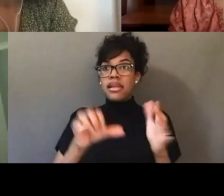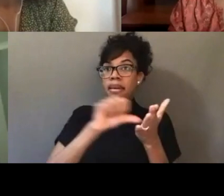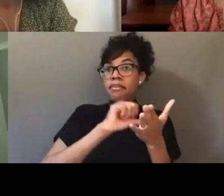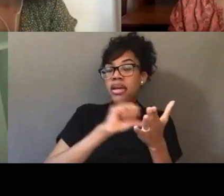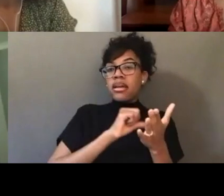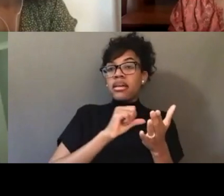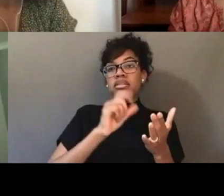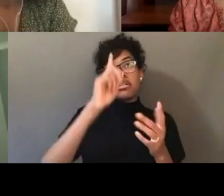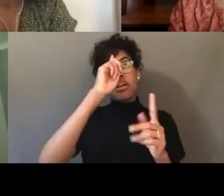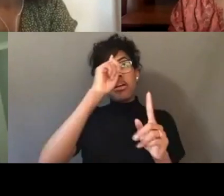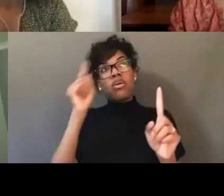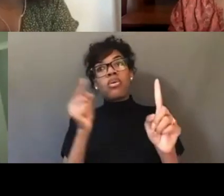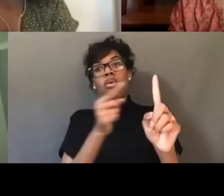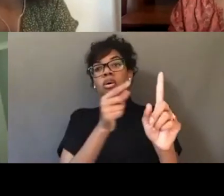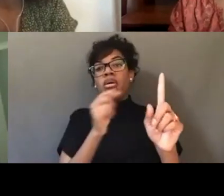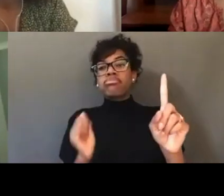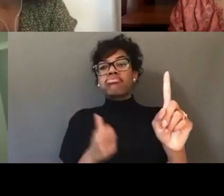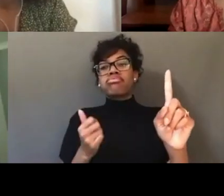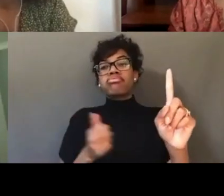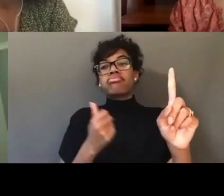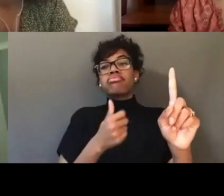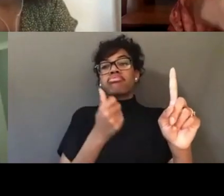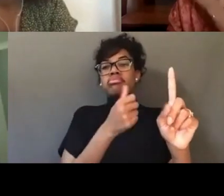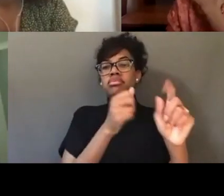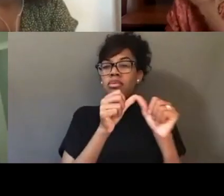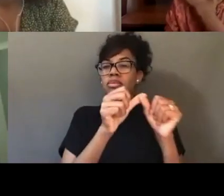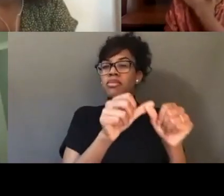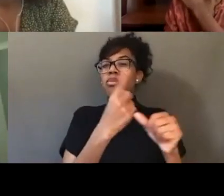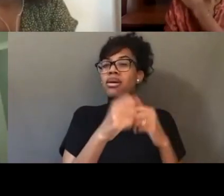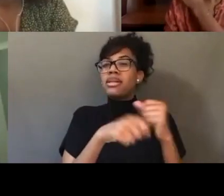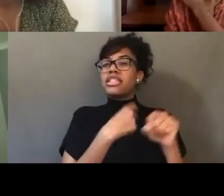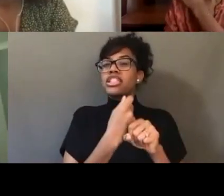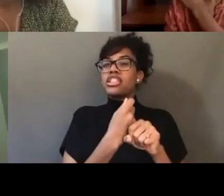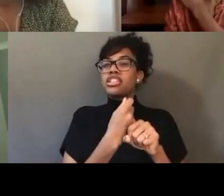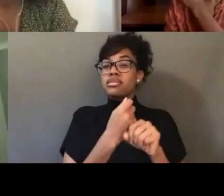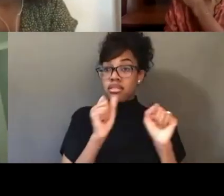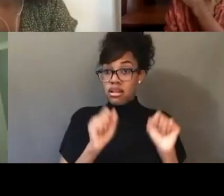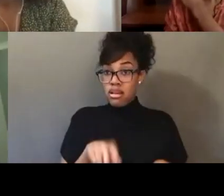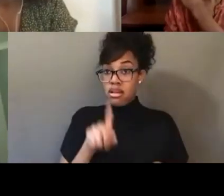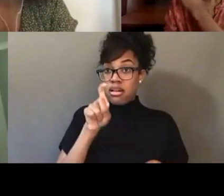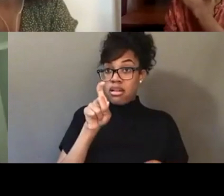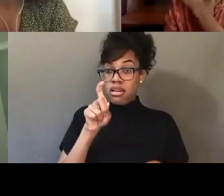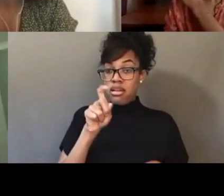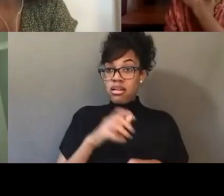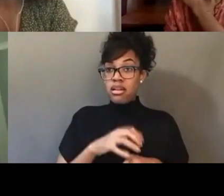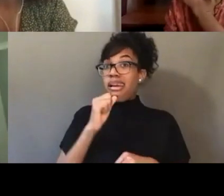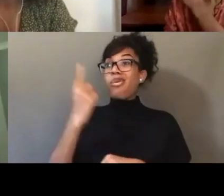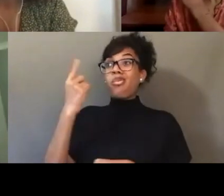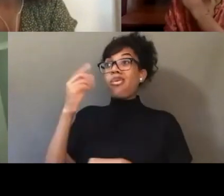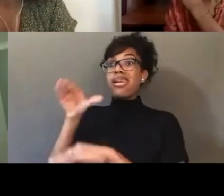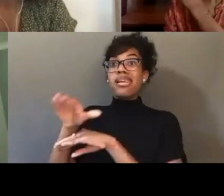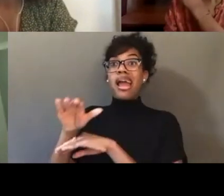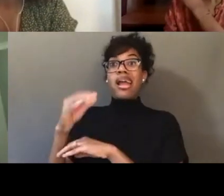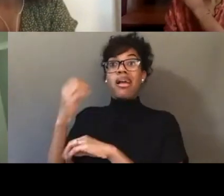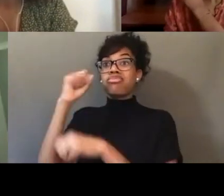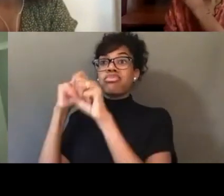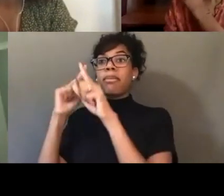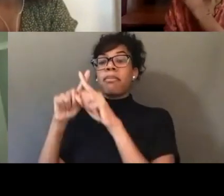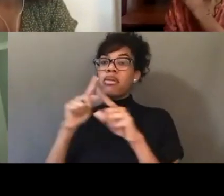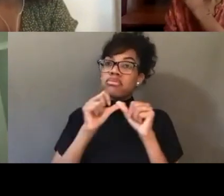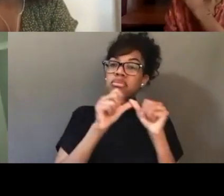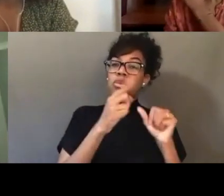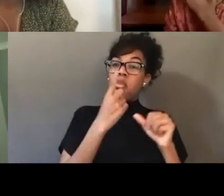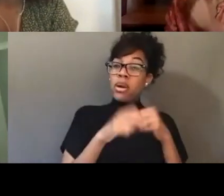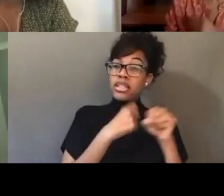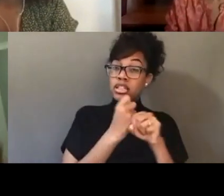stick together for a year. That was her purpose. She actually had what some might call a very small goal.